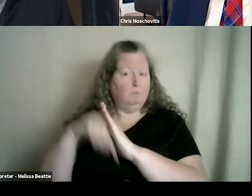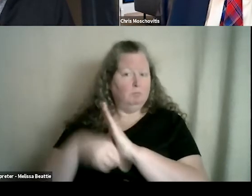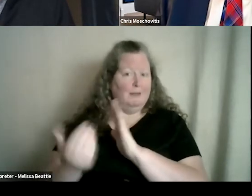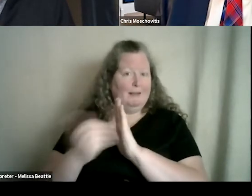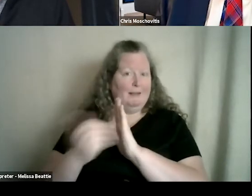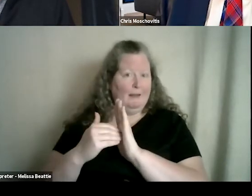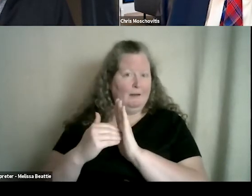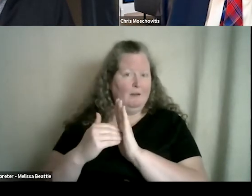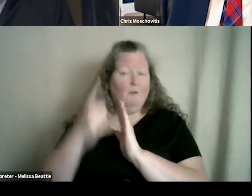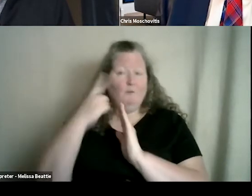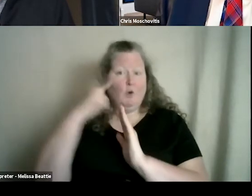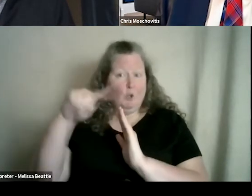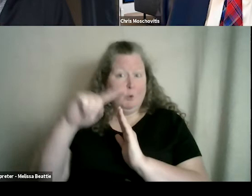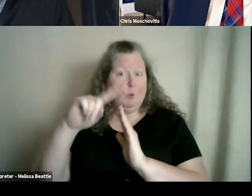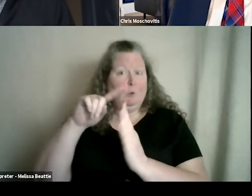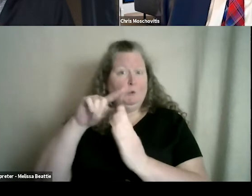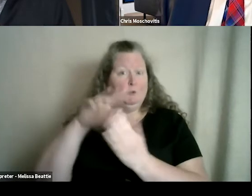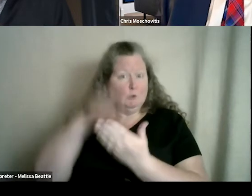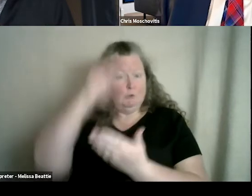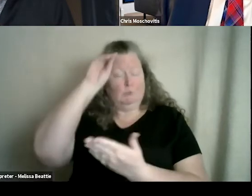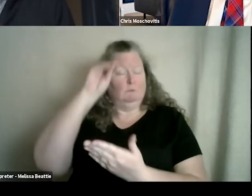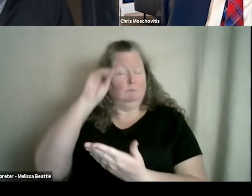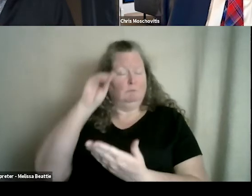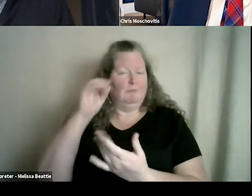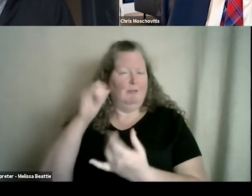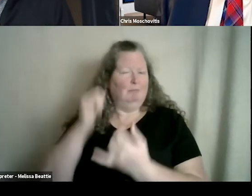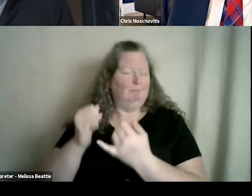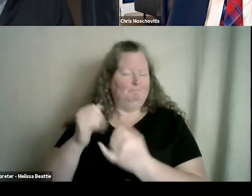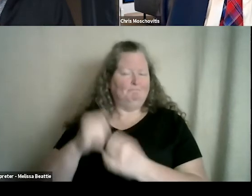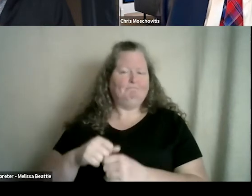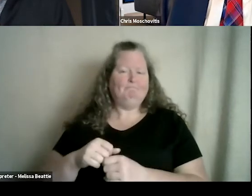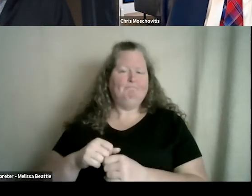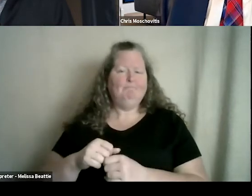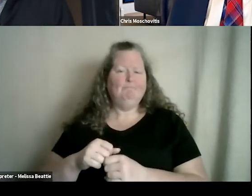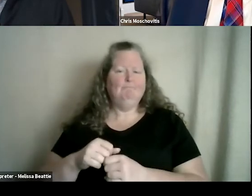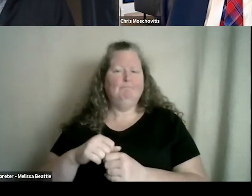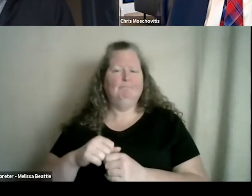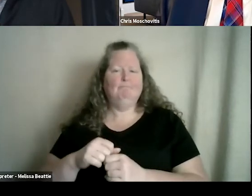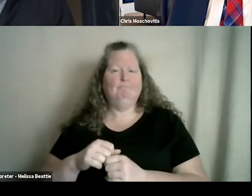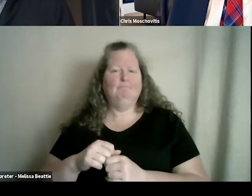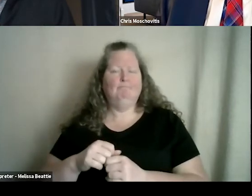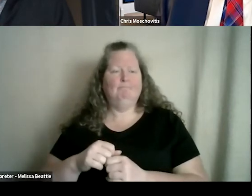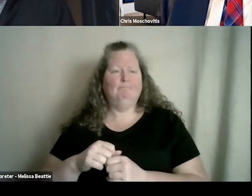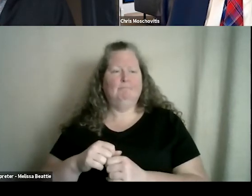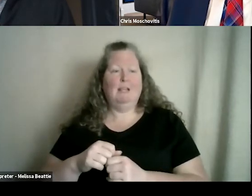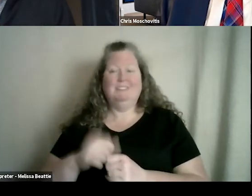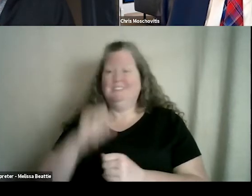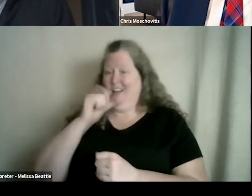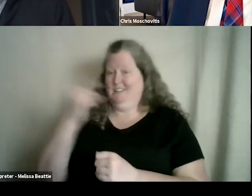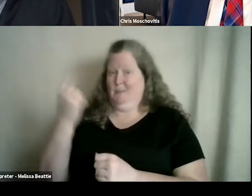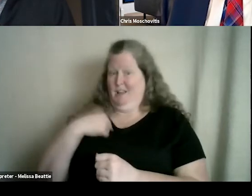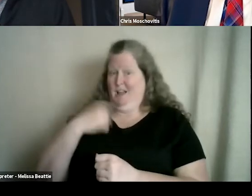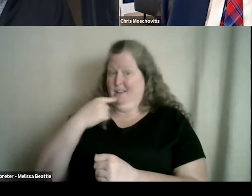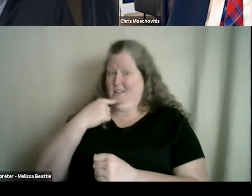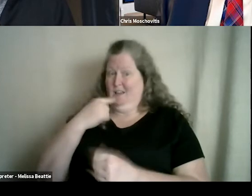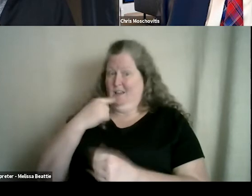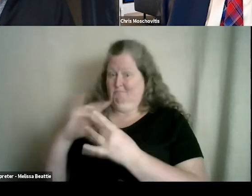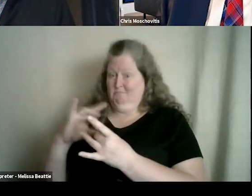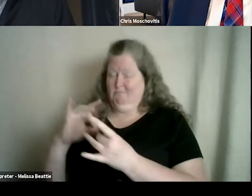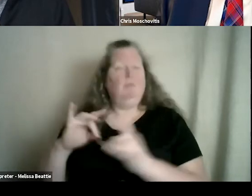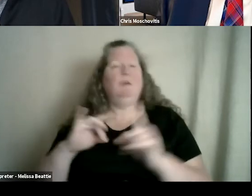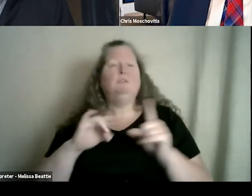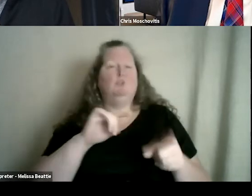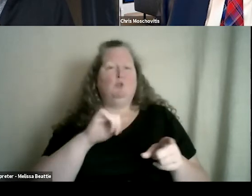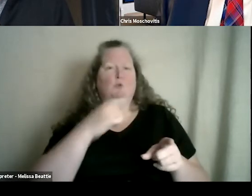a takeaway from tonight, is not something that I said, but it's something that you said. and which is to be inclusive, to